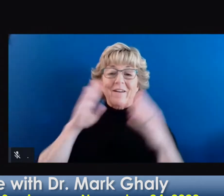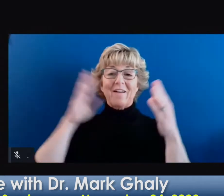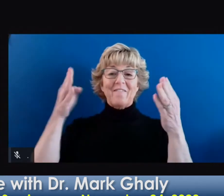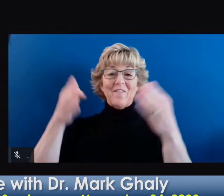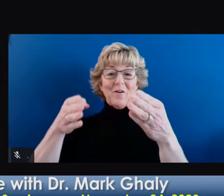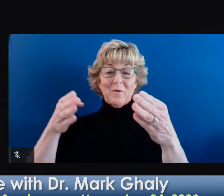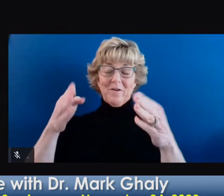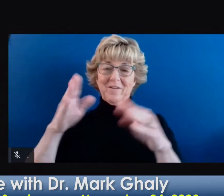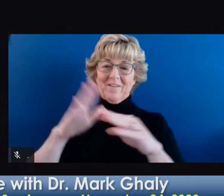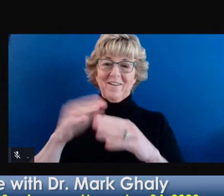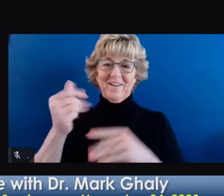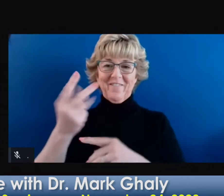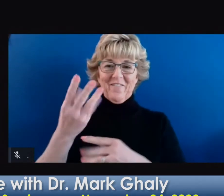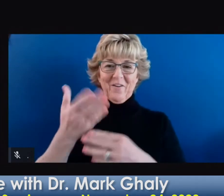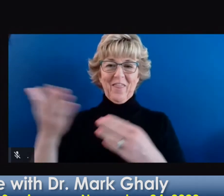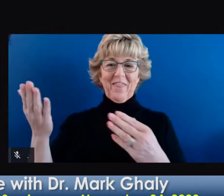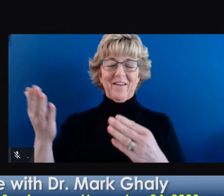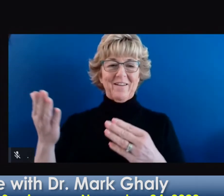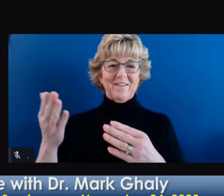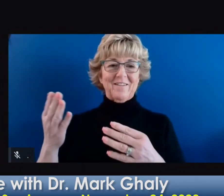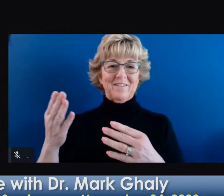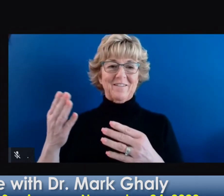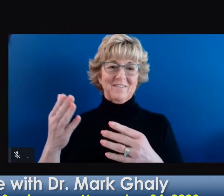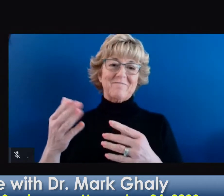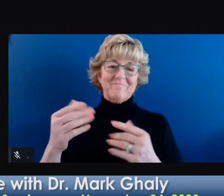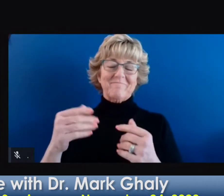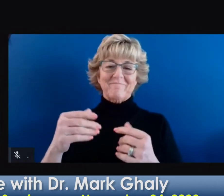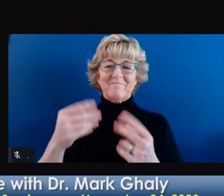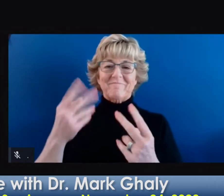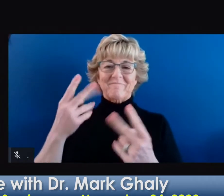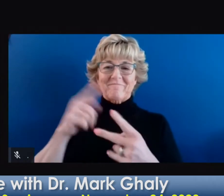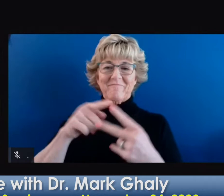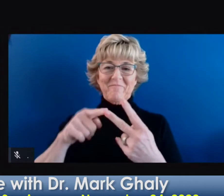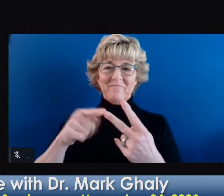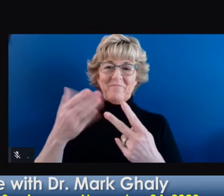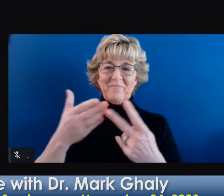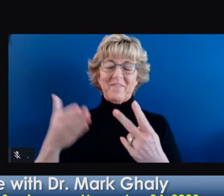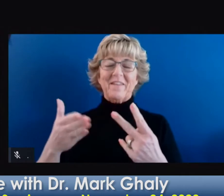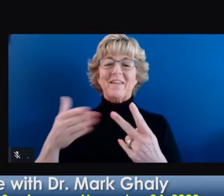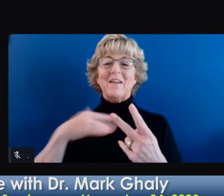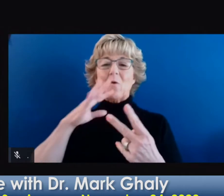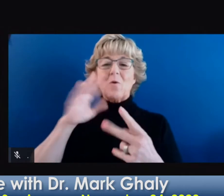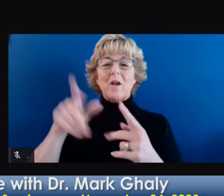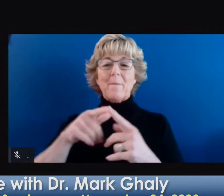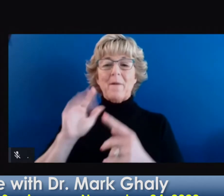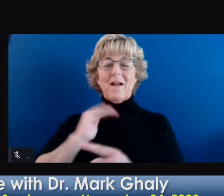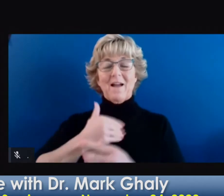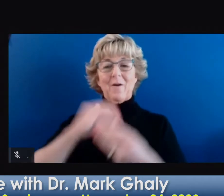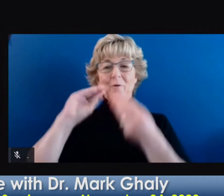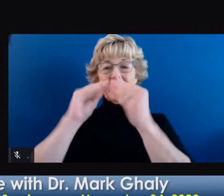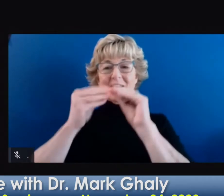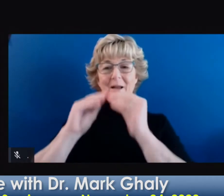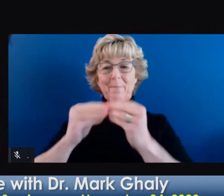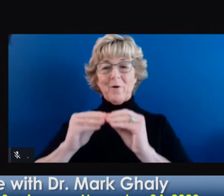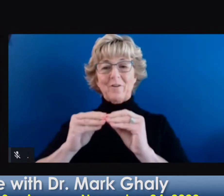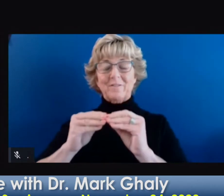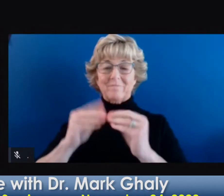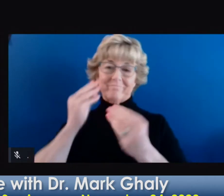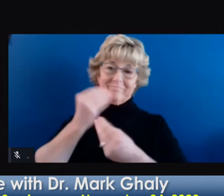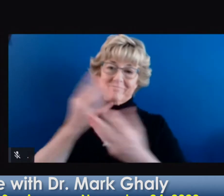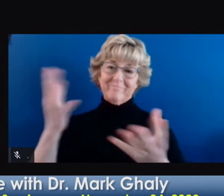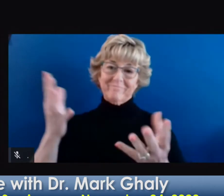a few things, tier assignments as usual, walk you through our data, which I'll just tell you